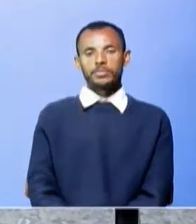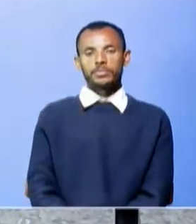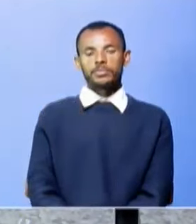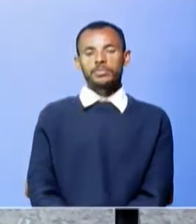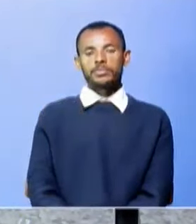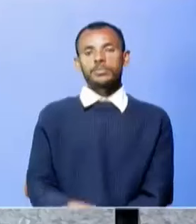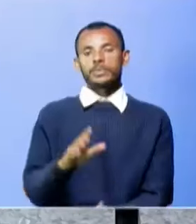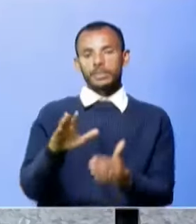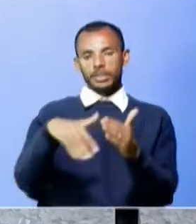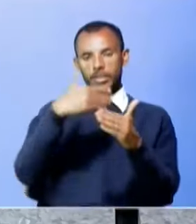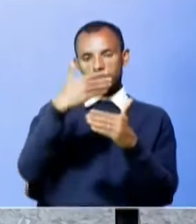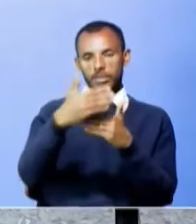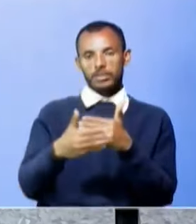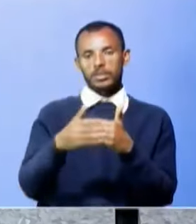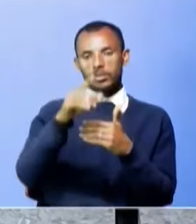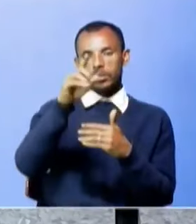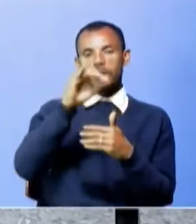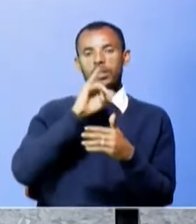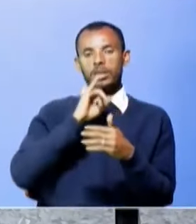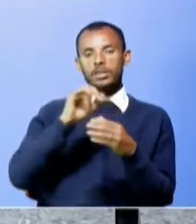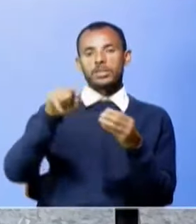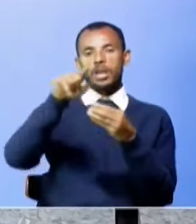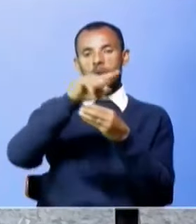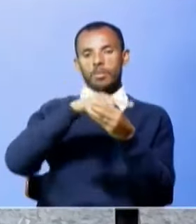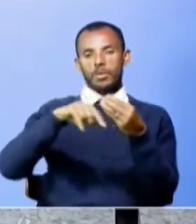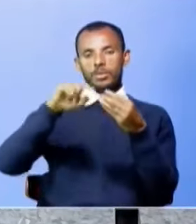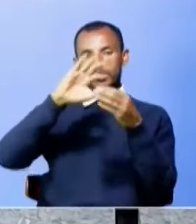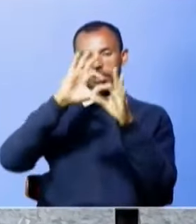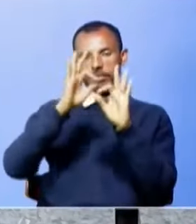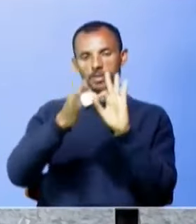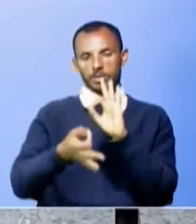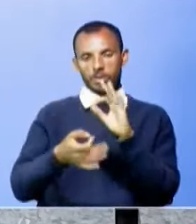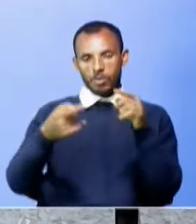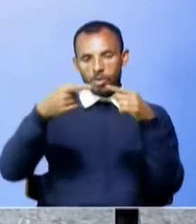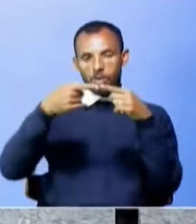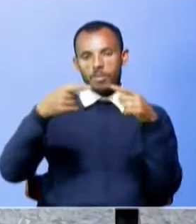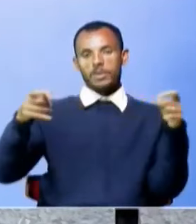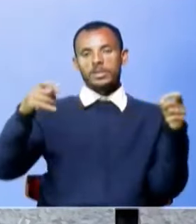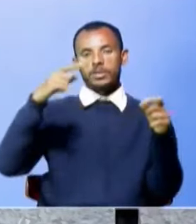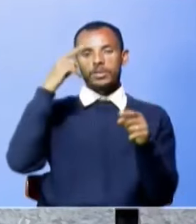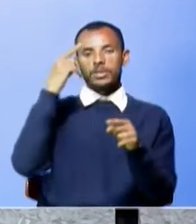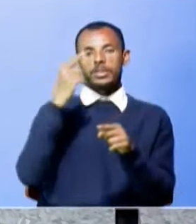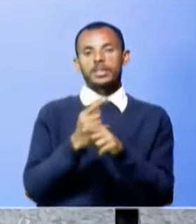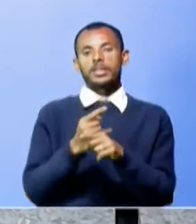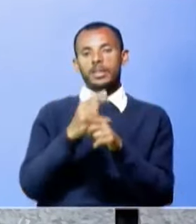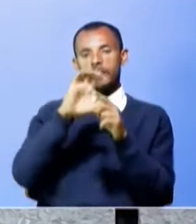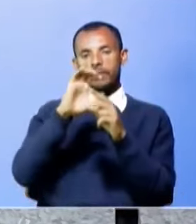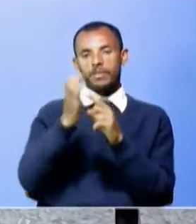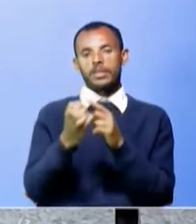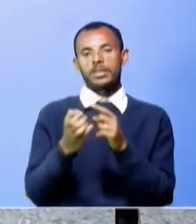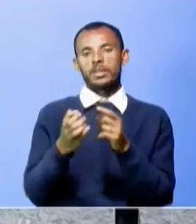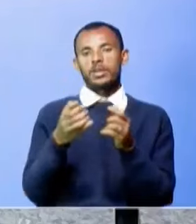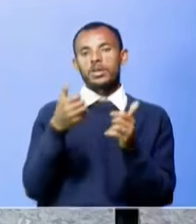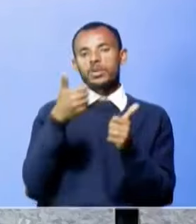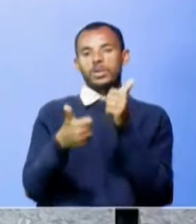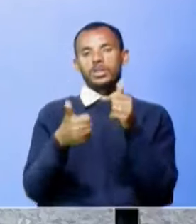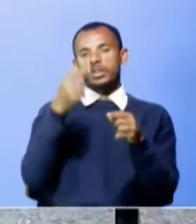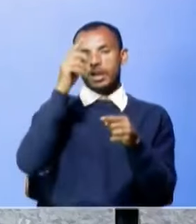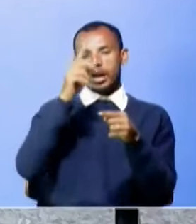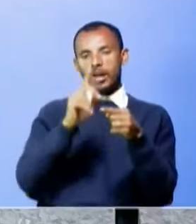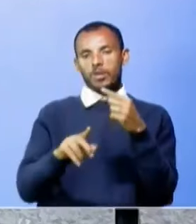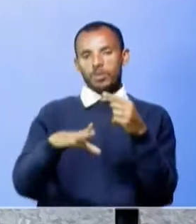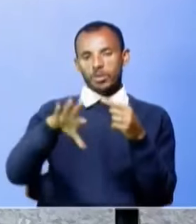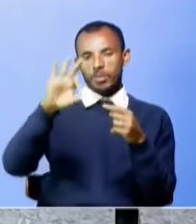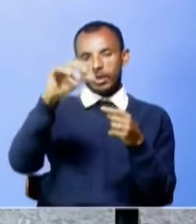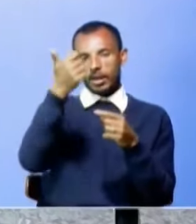the next one is about the definition of the opposite of certain event. An event which cannot occur at